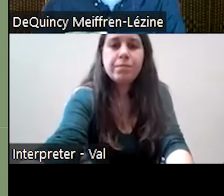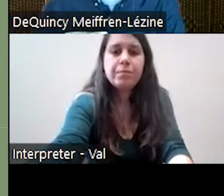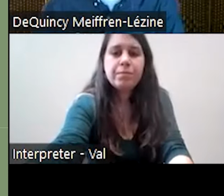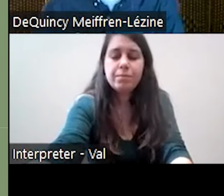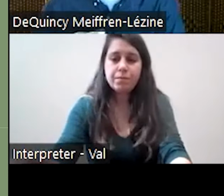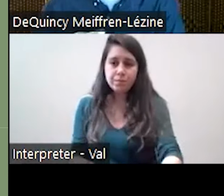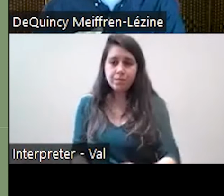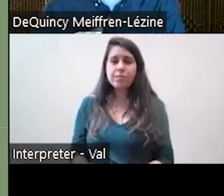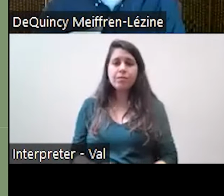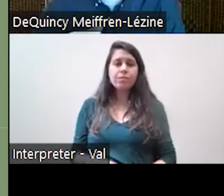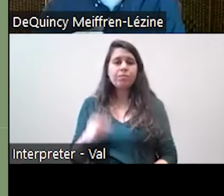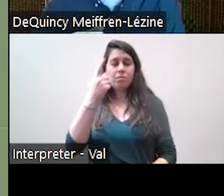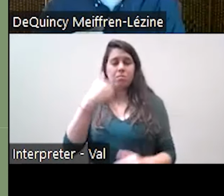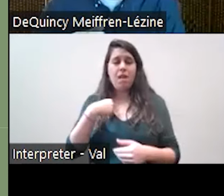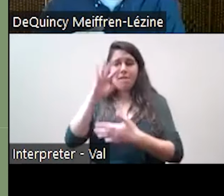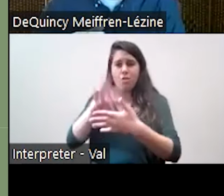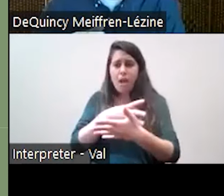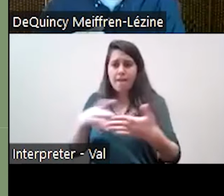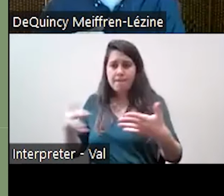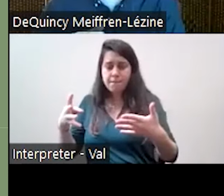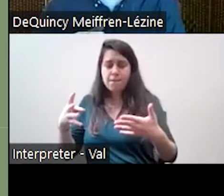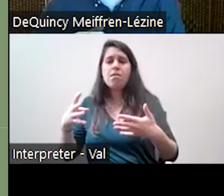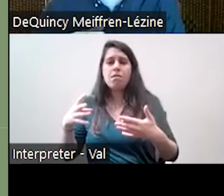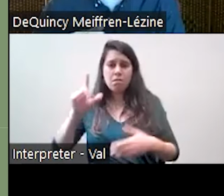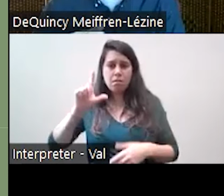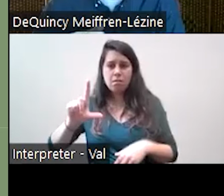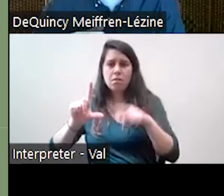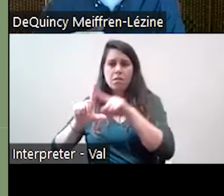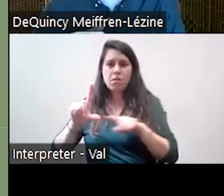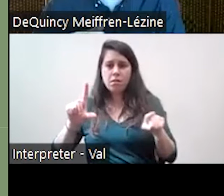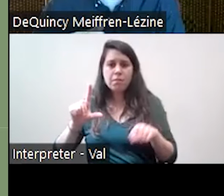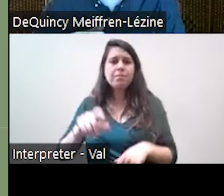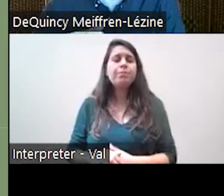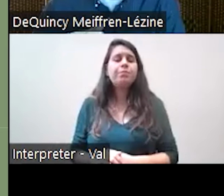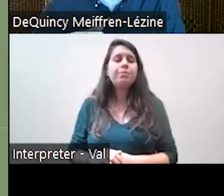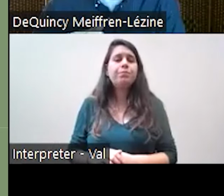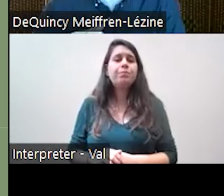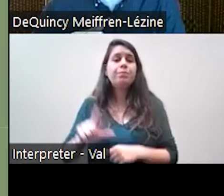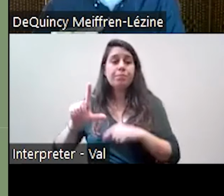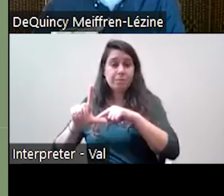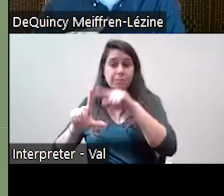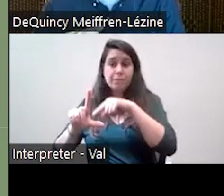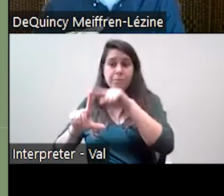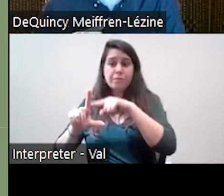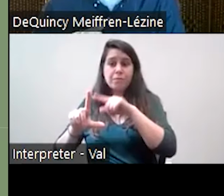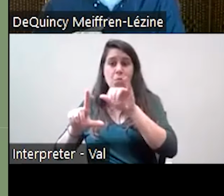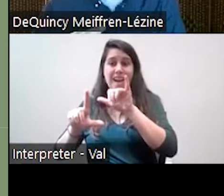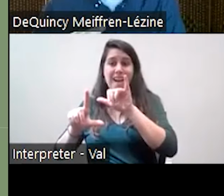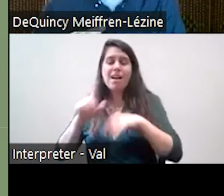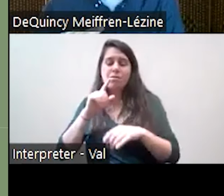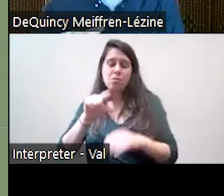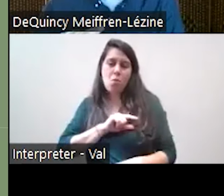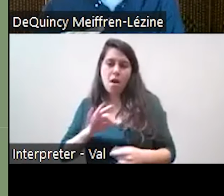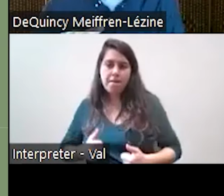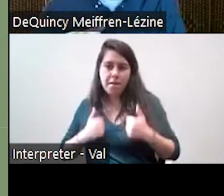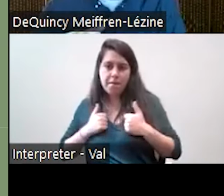kind of on this graph where you have on the y-axis quality of life going